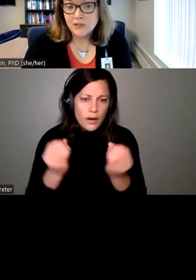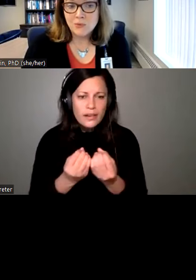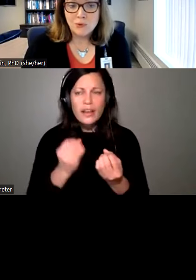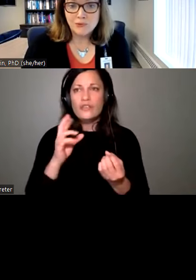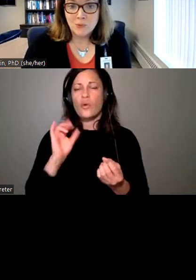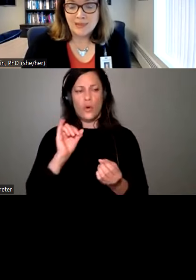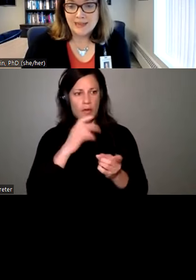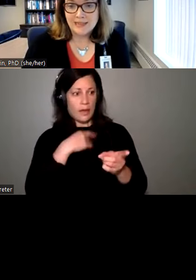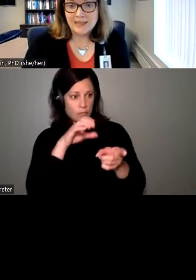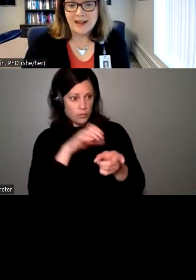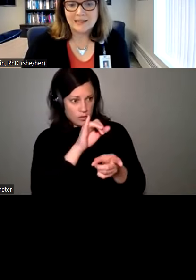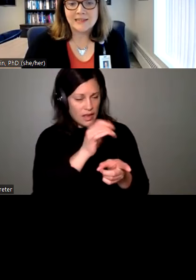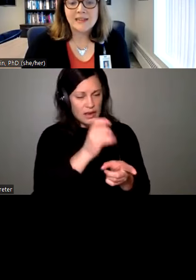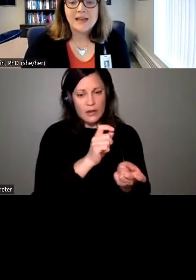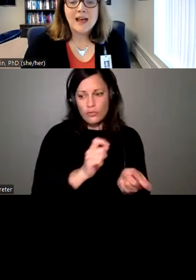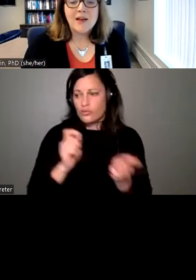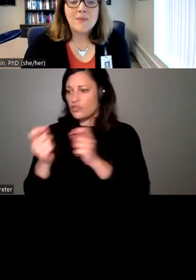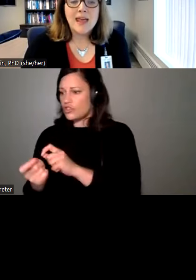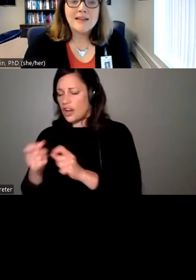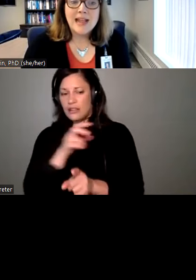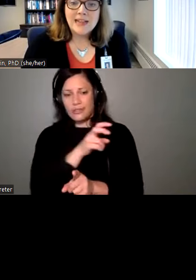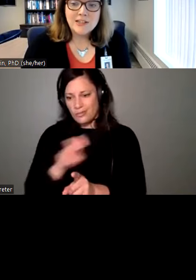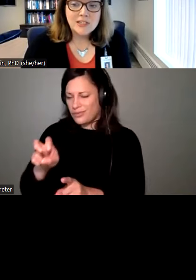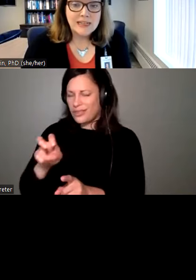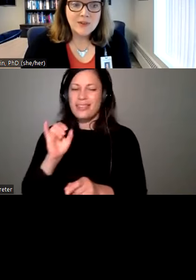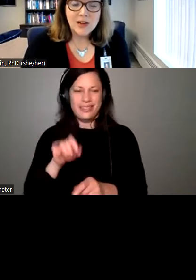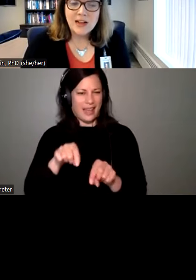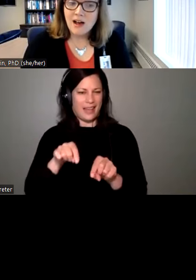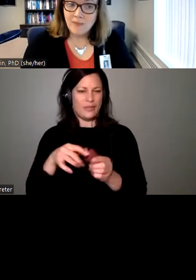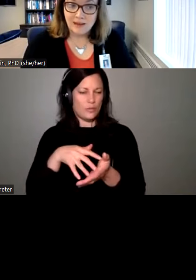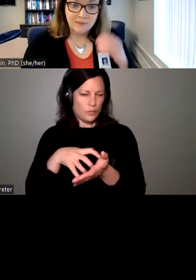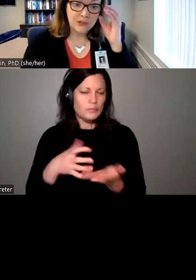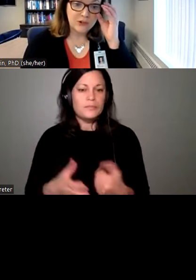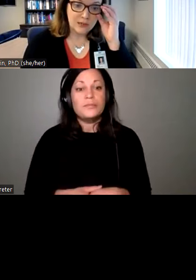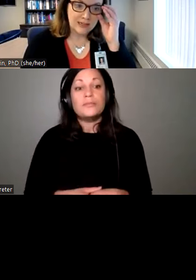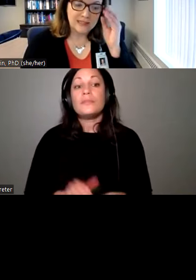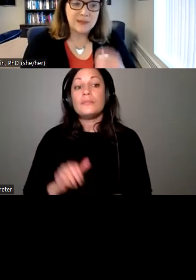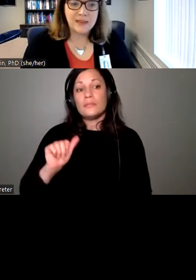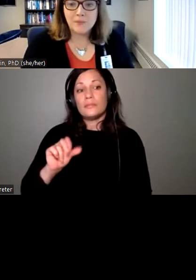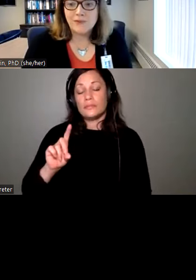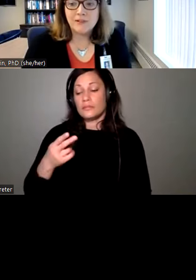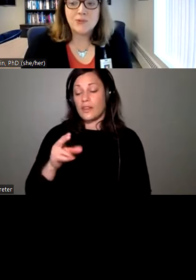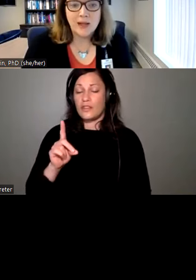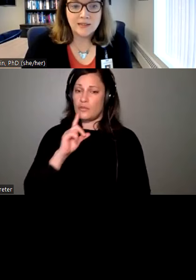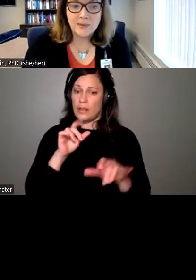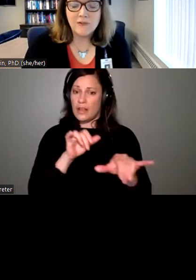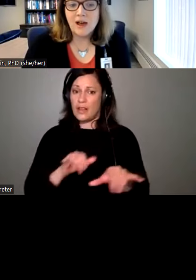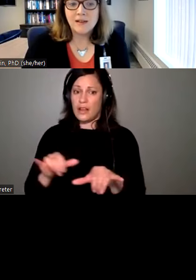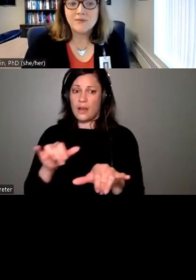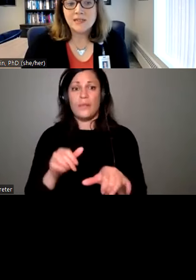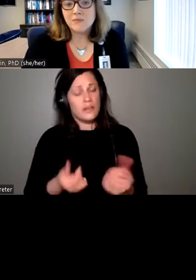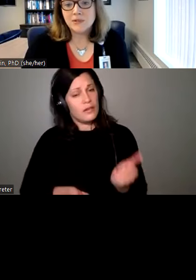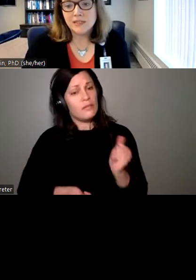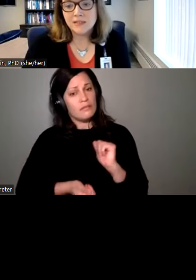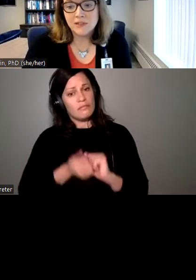gears and move from one thing to the next. And ADHD is very common. The current estimated prevalence rate is about